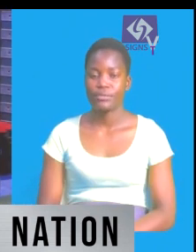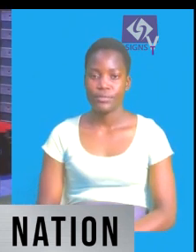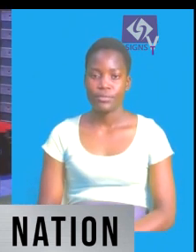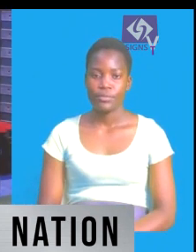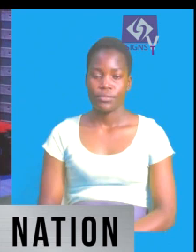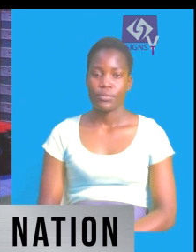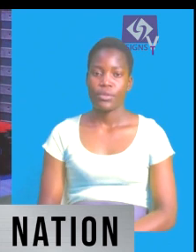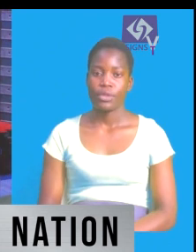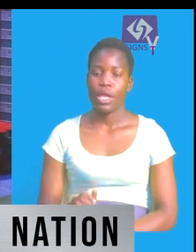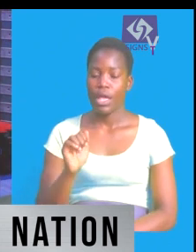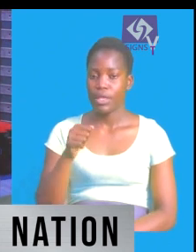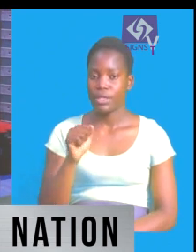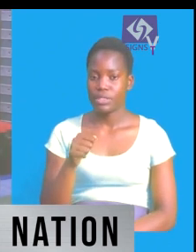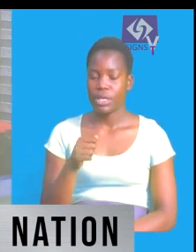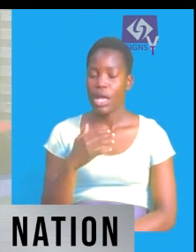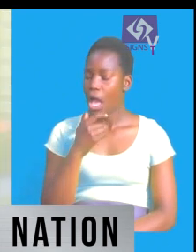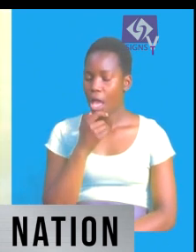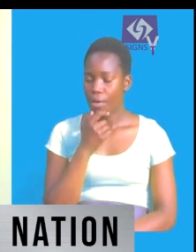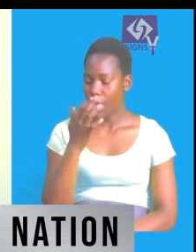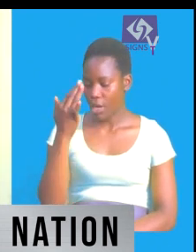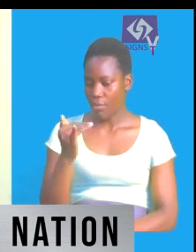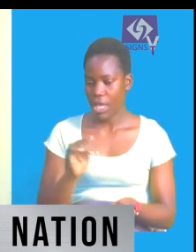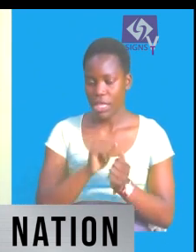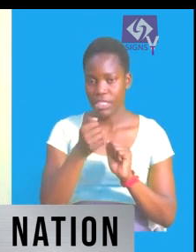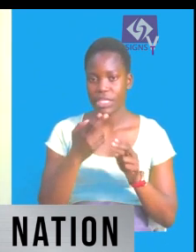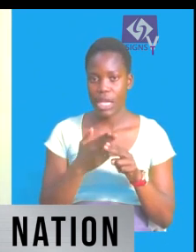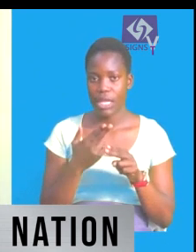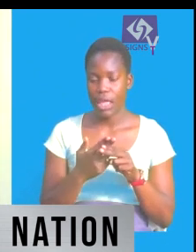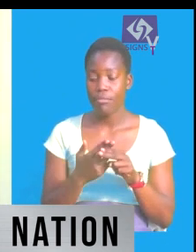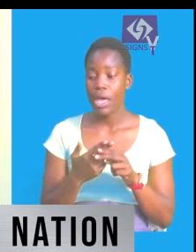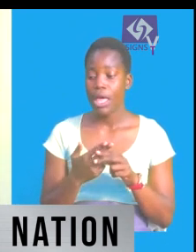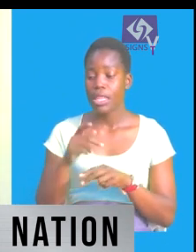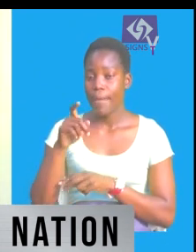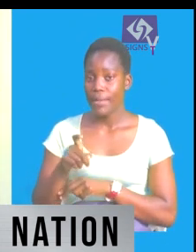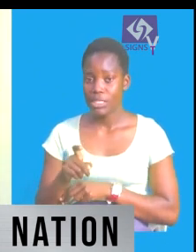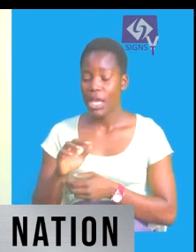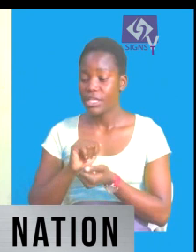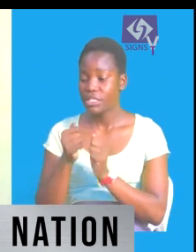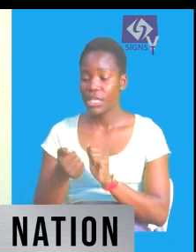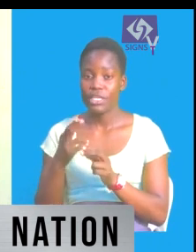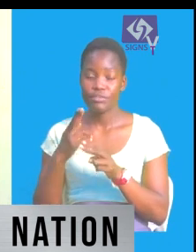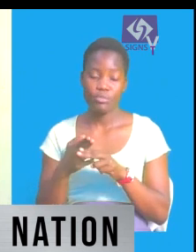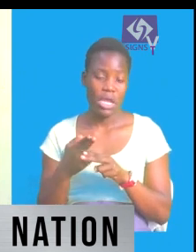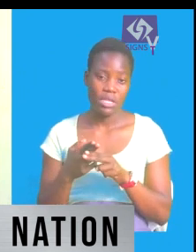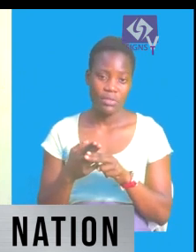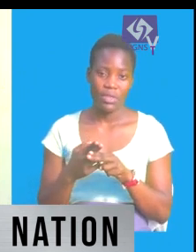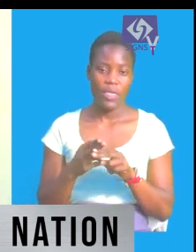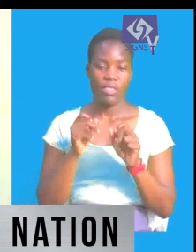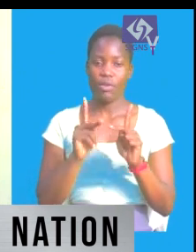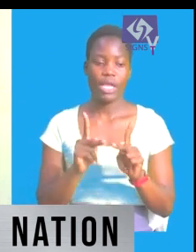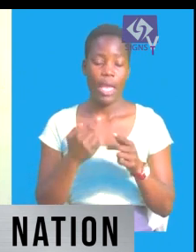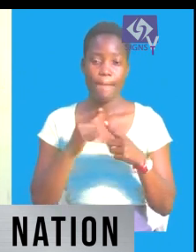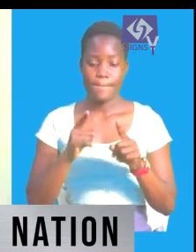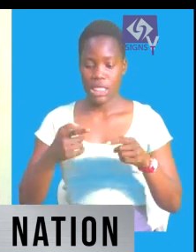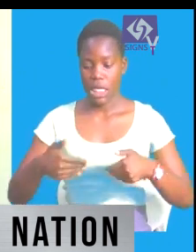Okay. Yeah, I wonder why they're rebranding instead of rebranding uses money. Kenyans are hungry. Why don't they